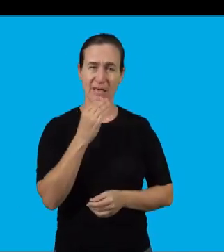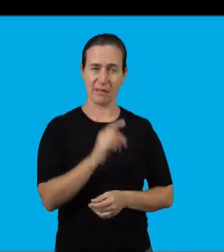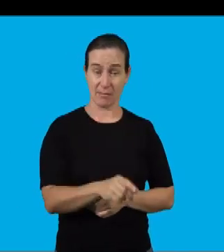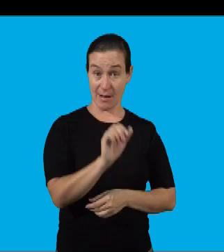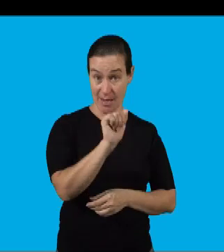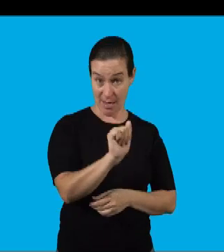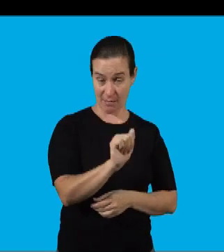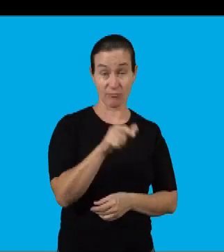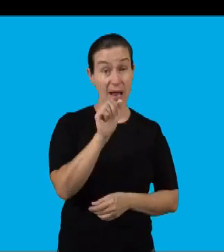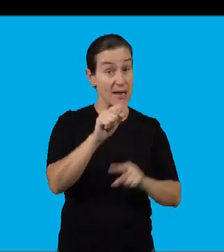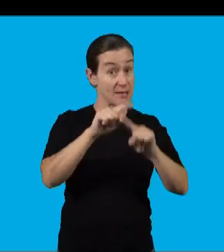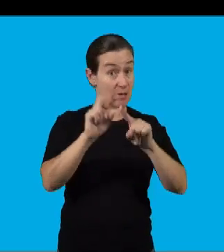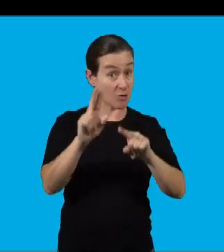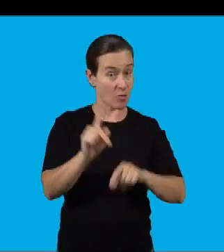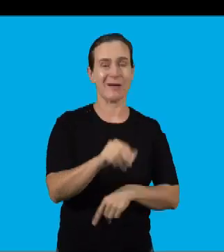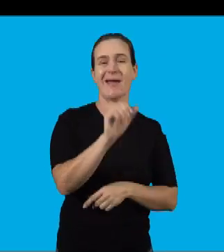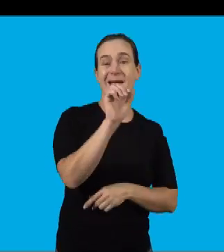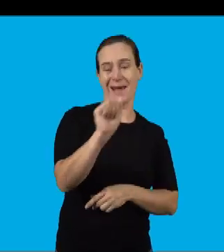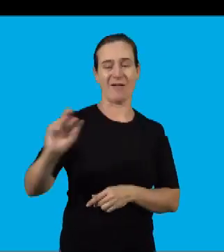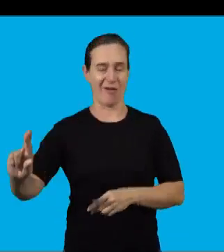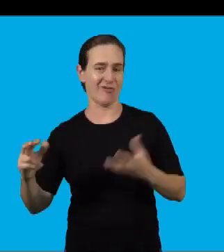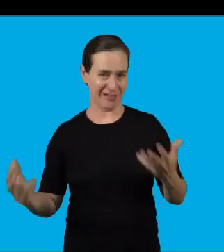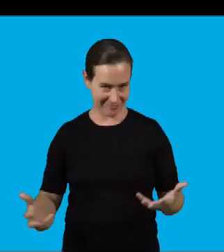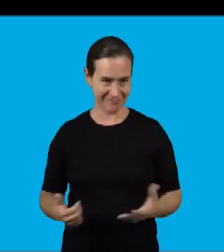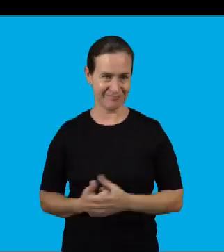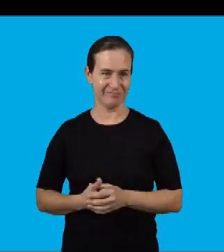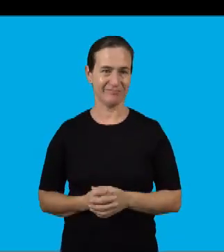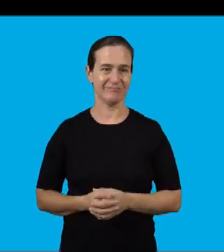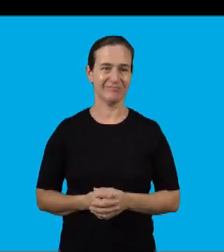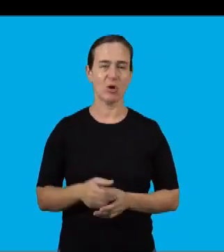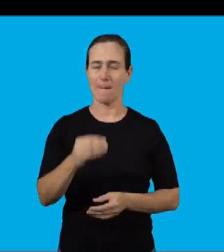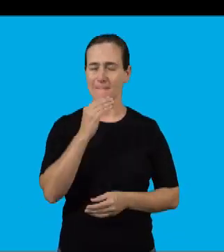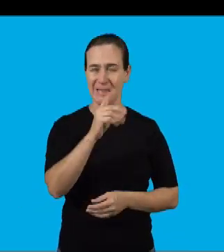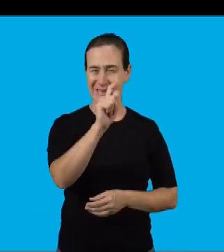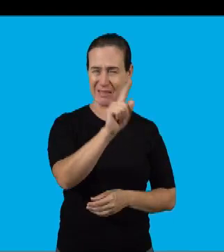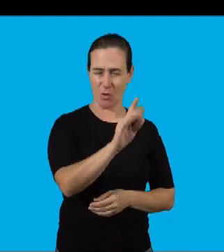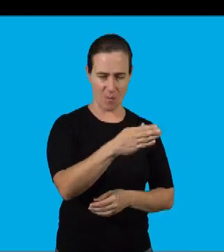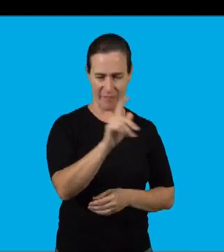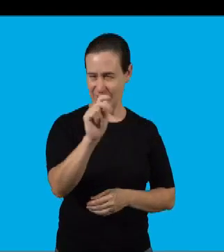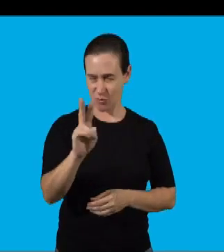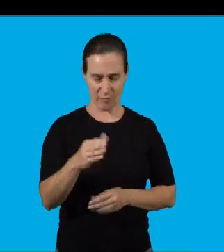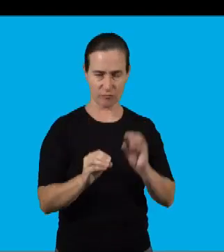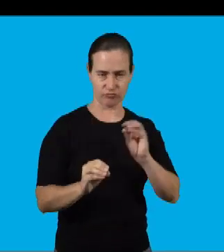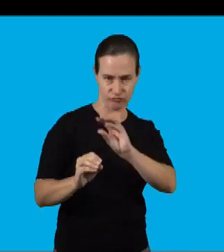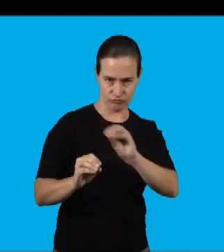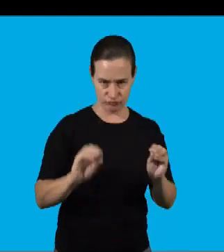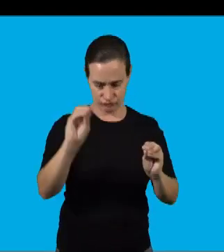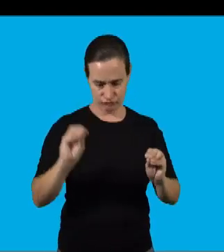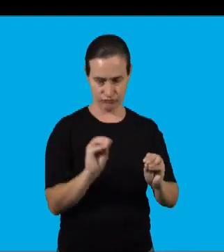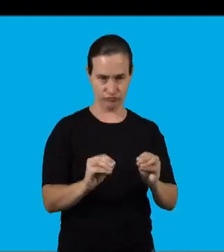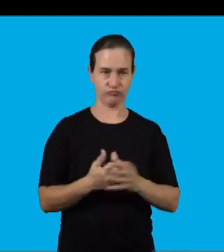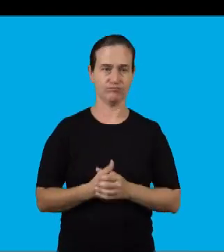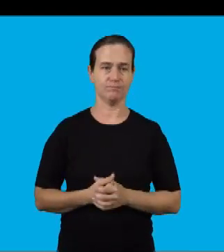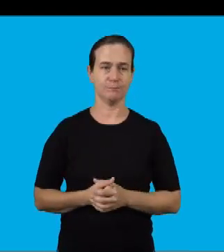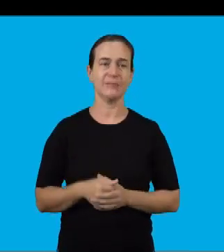our second term is going to be A multiplied by r. So that is what we are going to substitute in the place of r. And that, of course, is